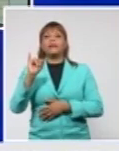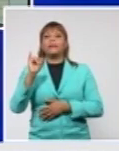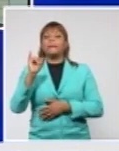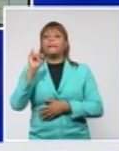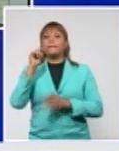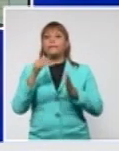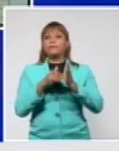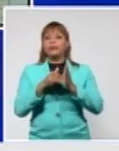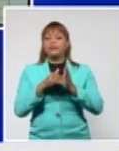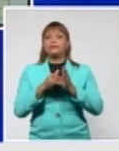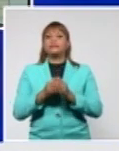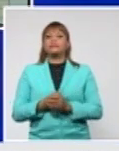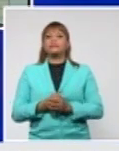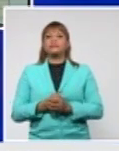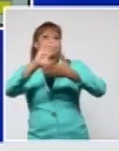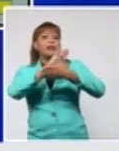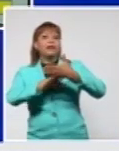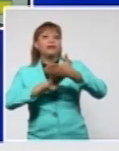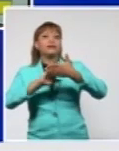22,257 deaths.